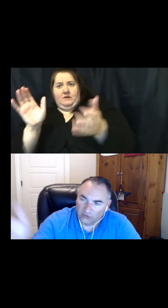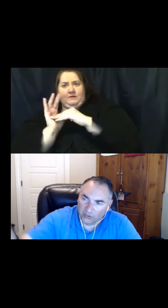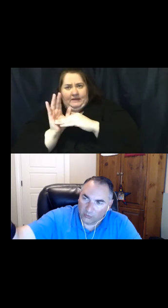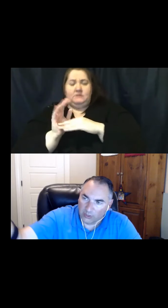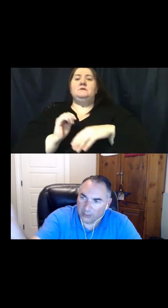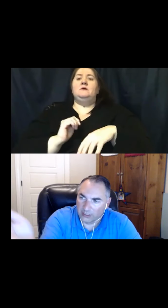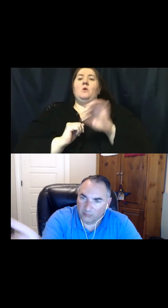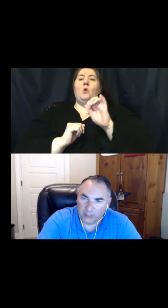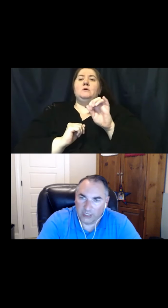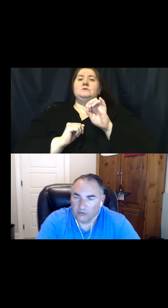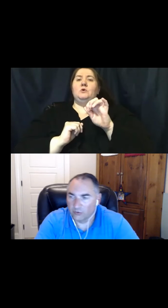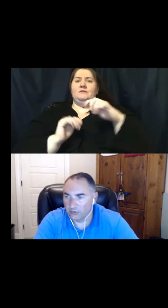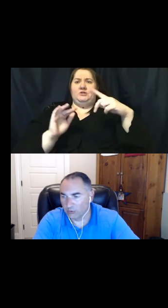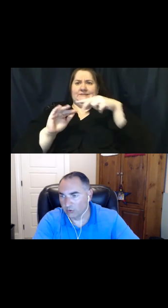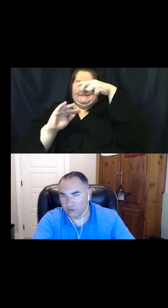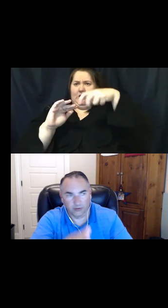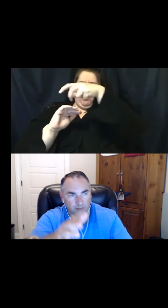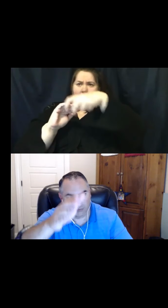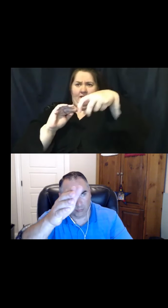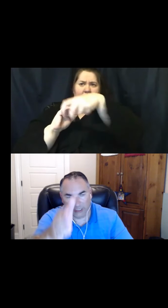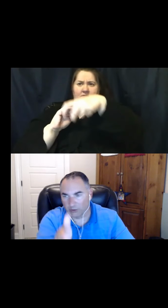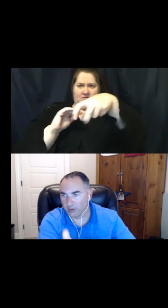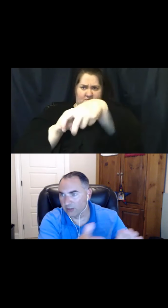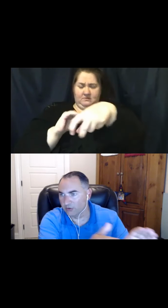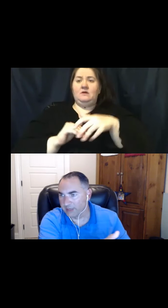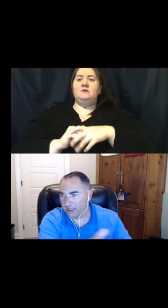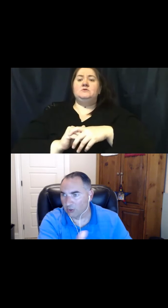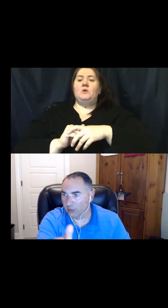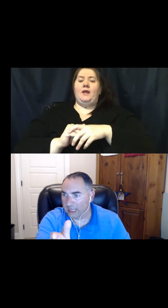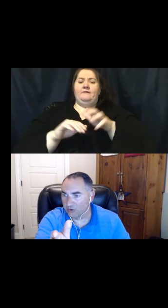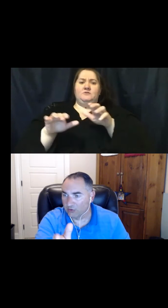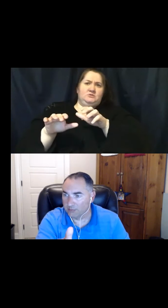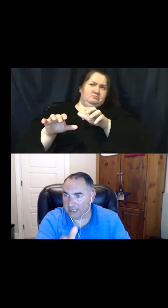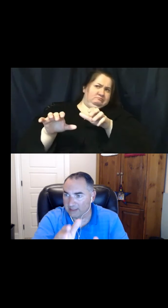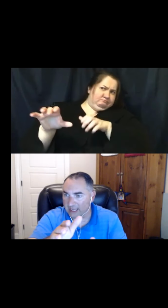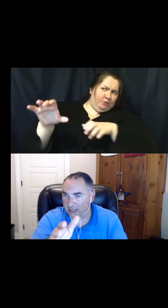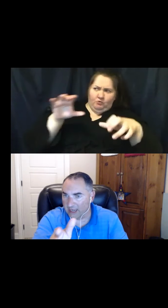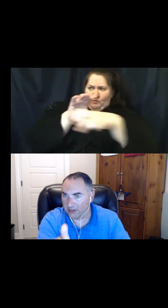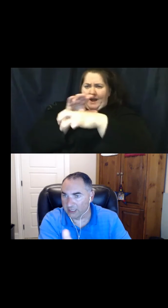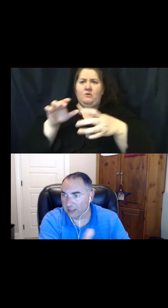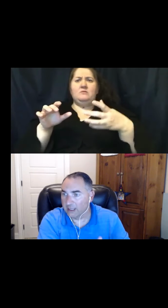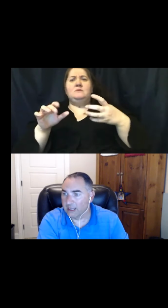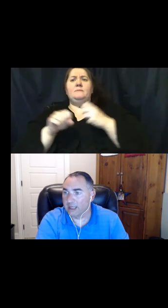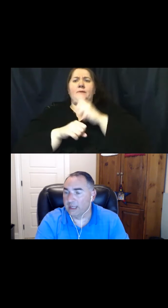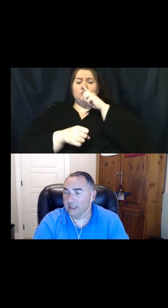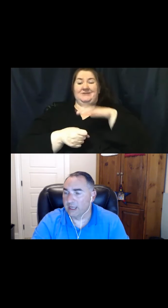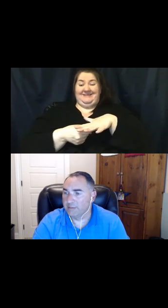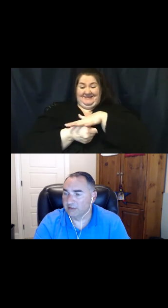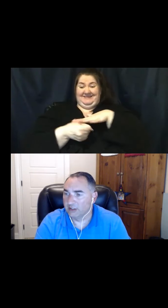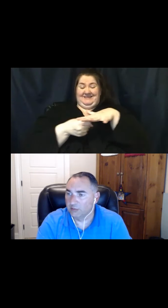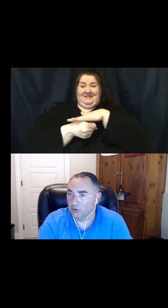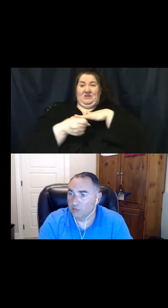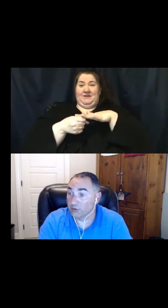there's the stairwell that comes down. So in order to bring it around the manhole and to make that area